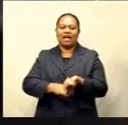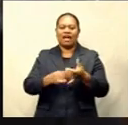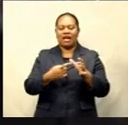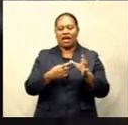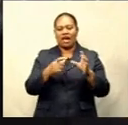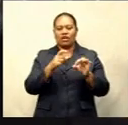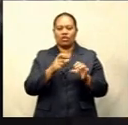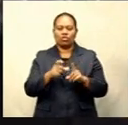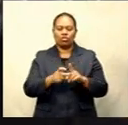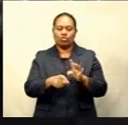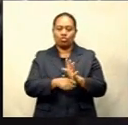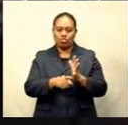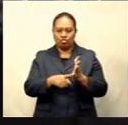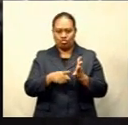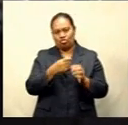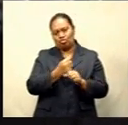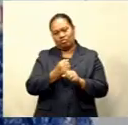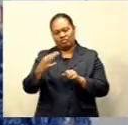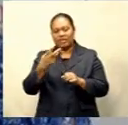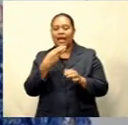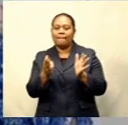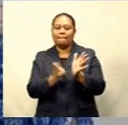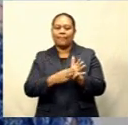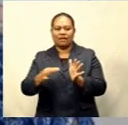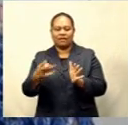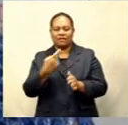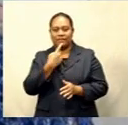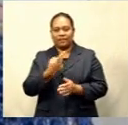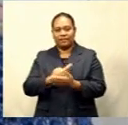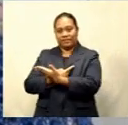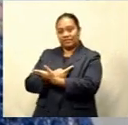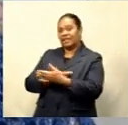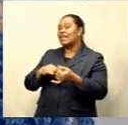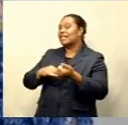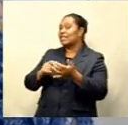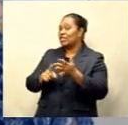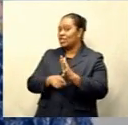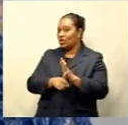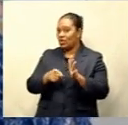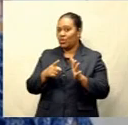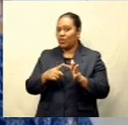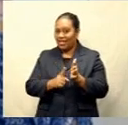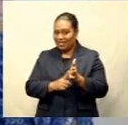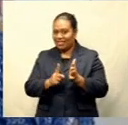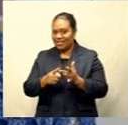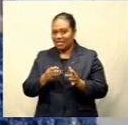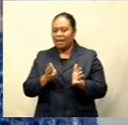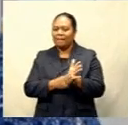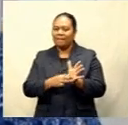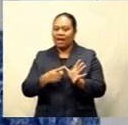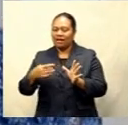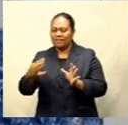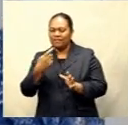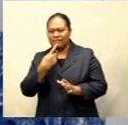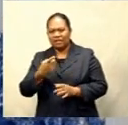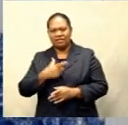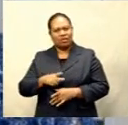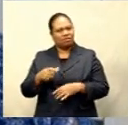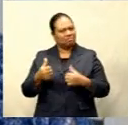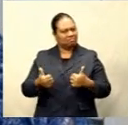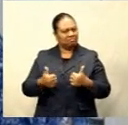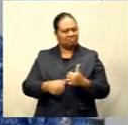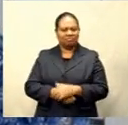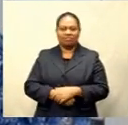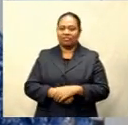well and Mangala, both of them. It will be Sireli Mangala because he is fast,